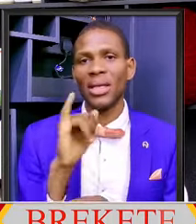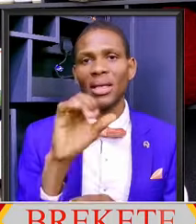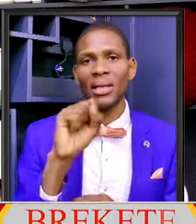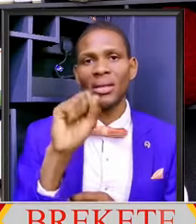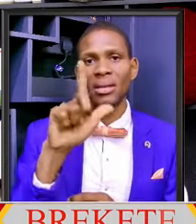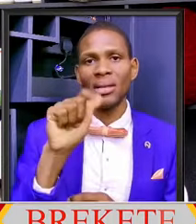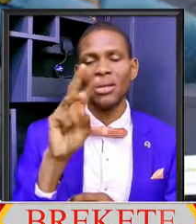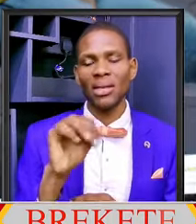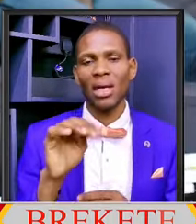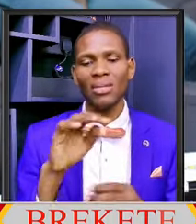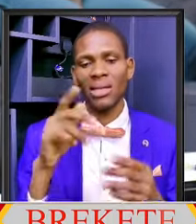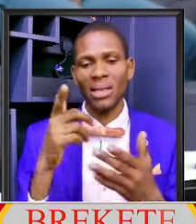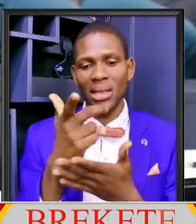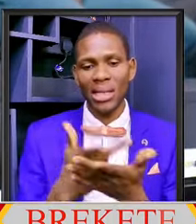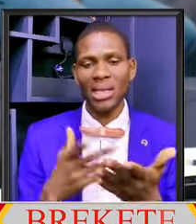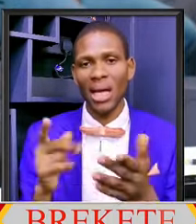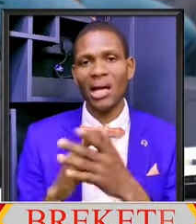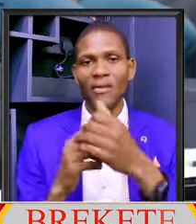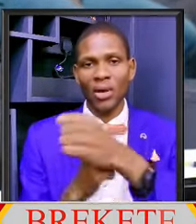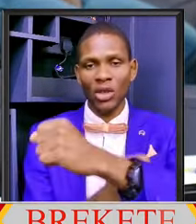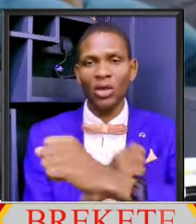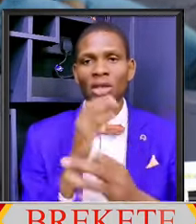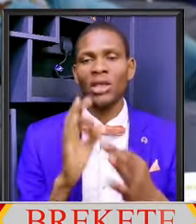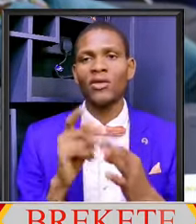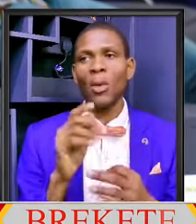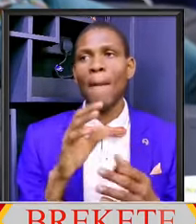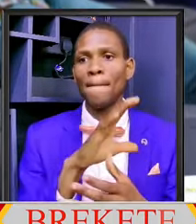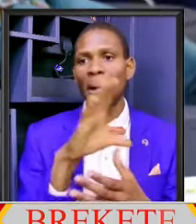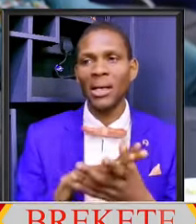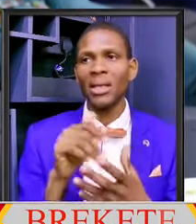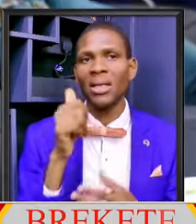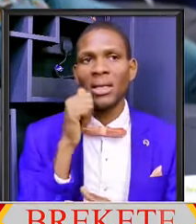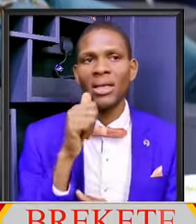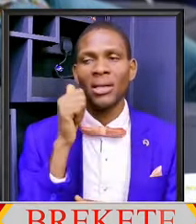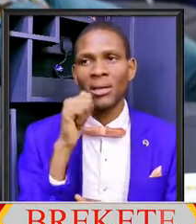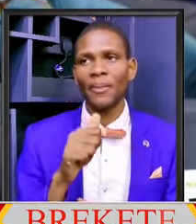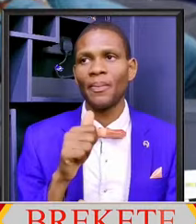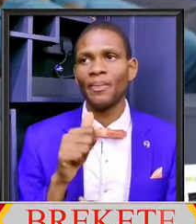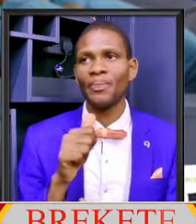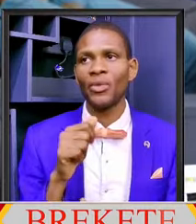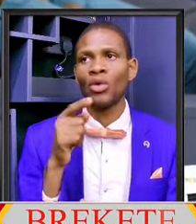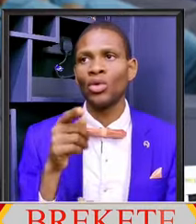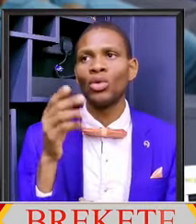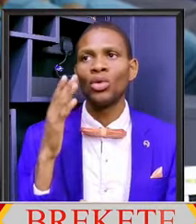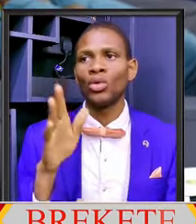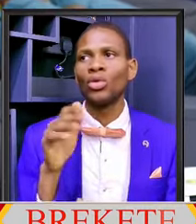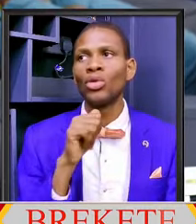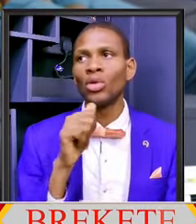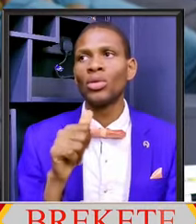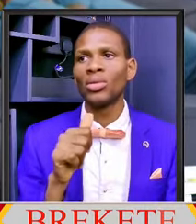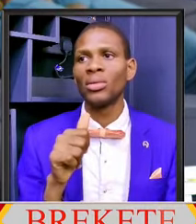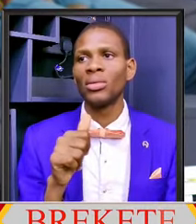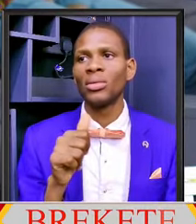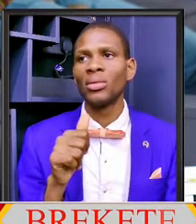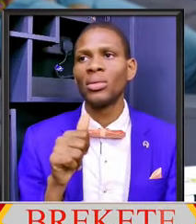Islam lay them as a foundation. If you marry a girl, you should not give her